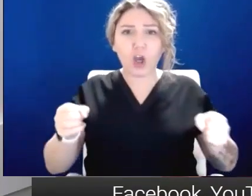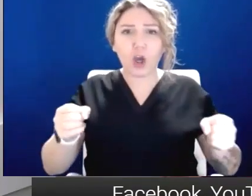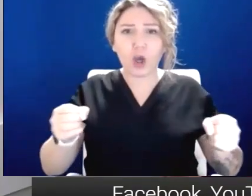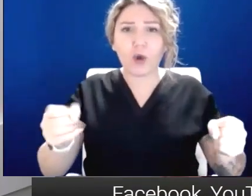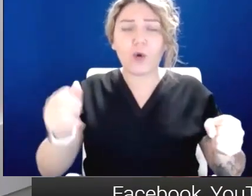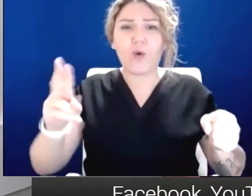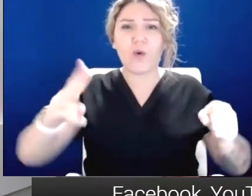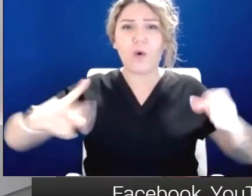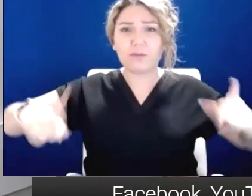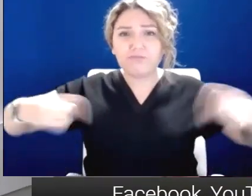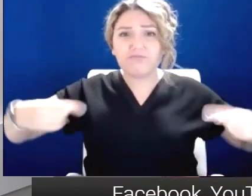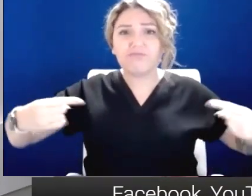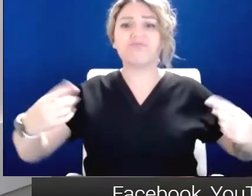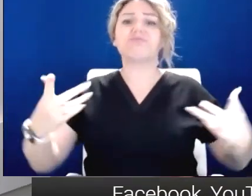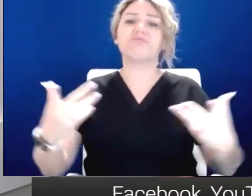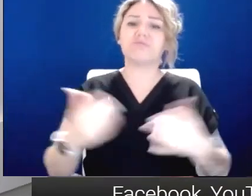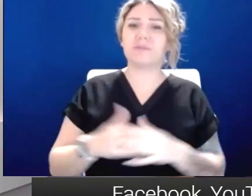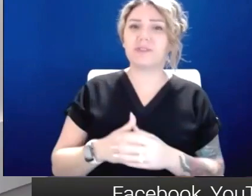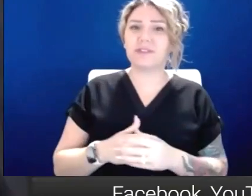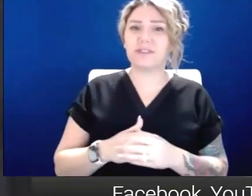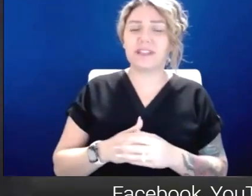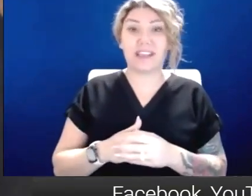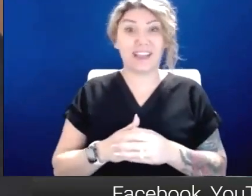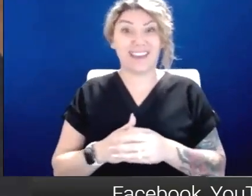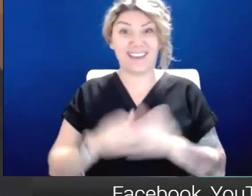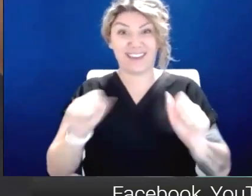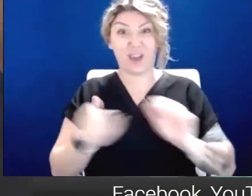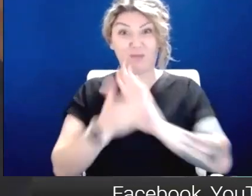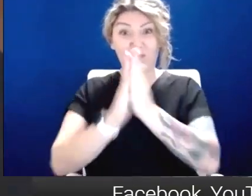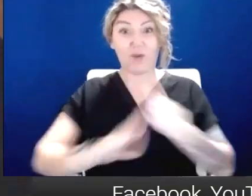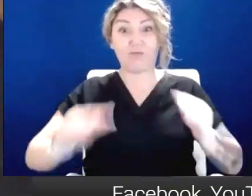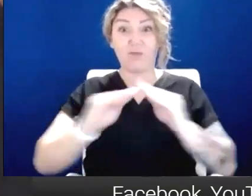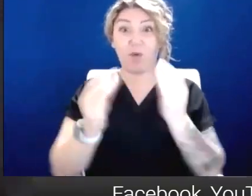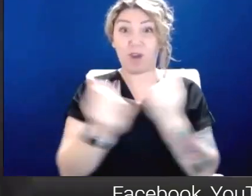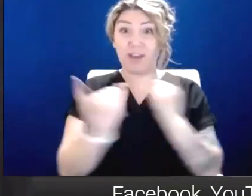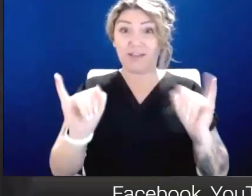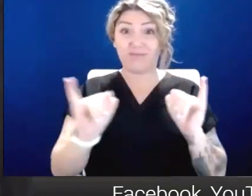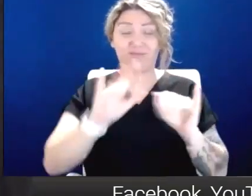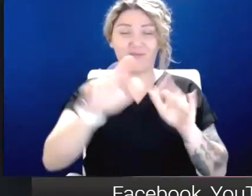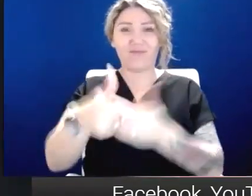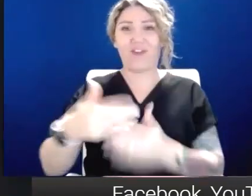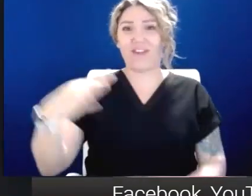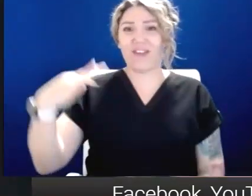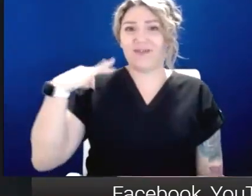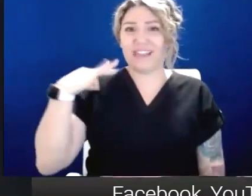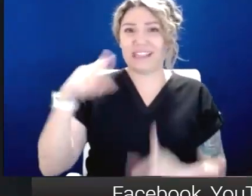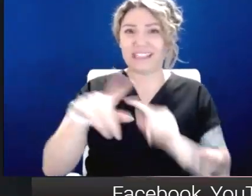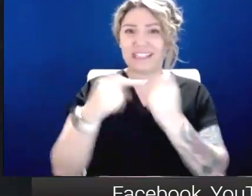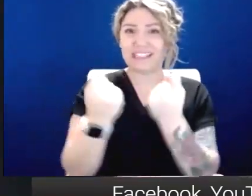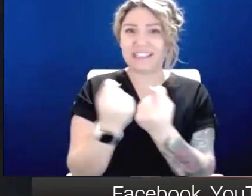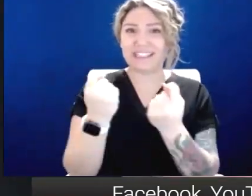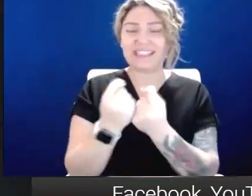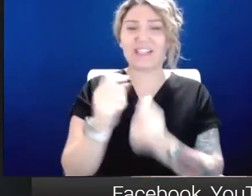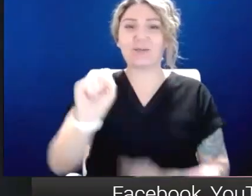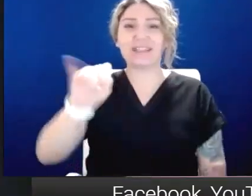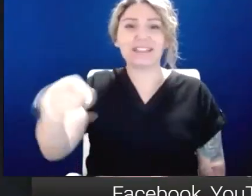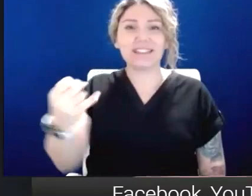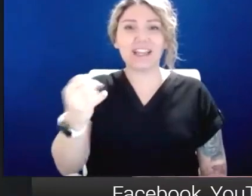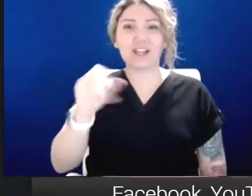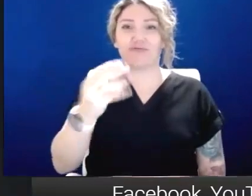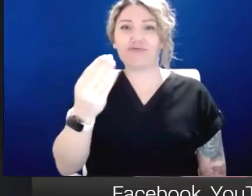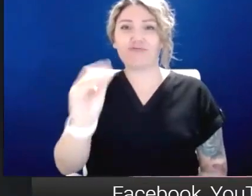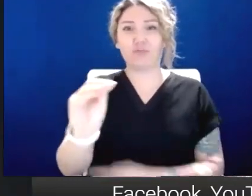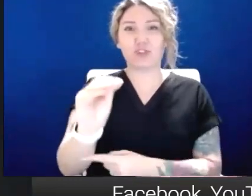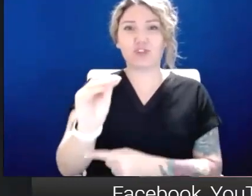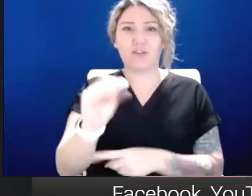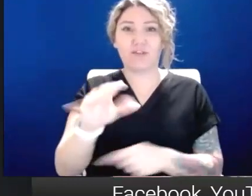and it's the fact that they can become more independent. The all-volunteer team at the Freudenthal Center in St. Joseph, Missouri, has the full support